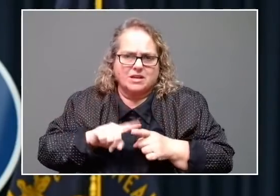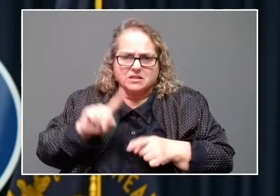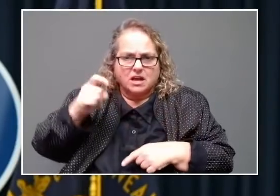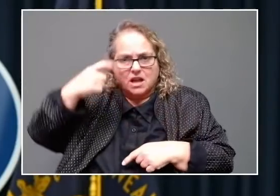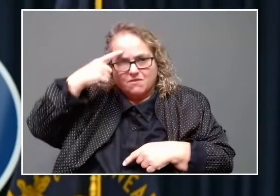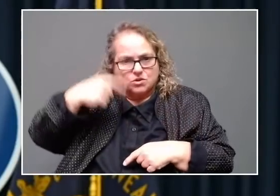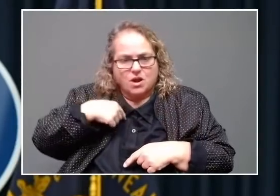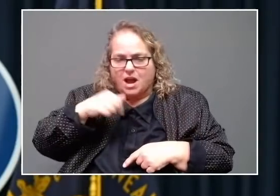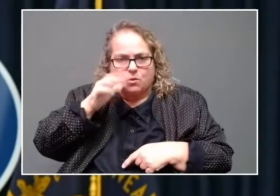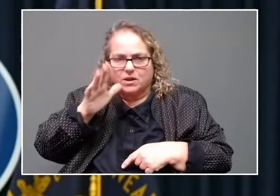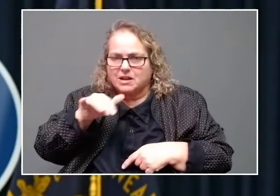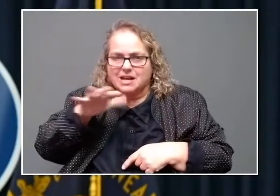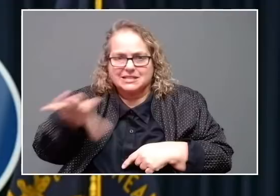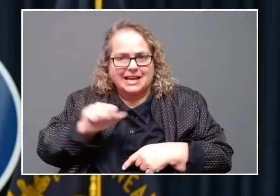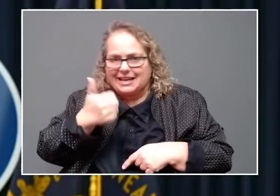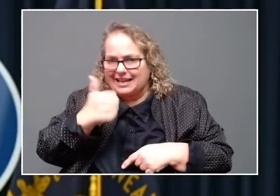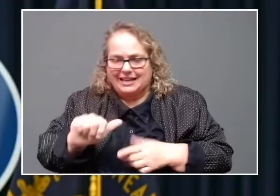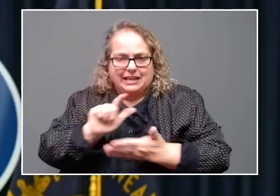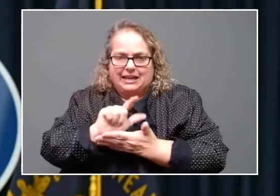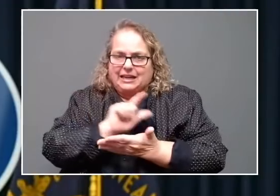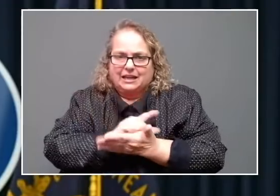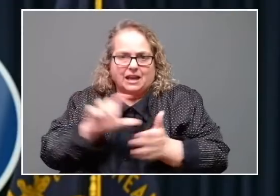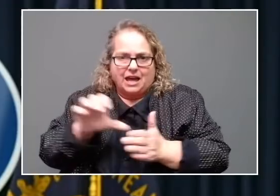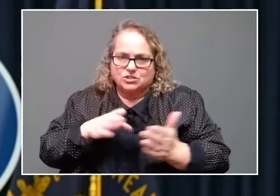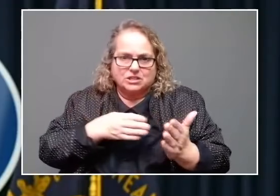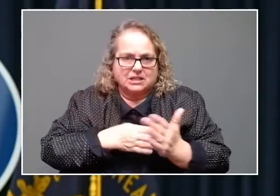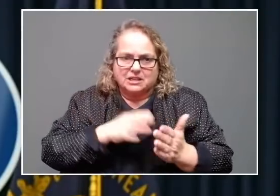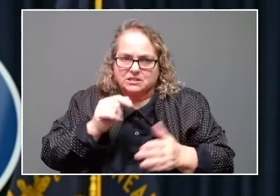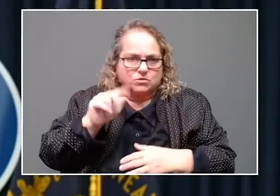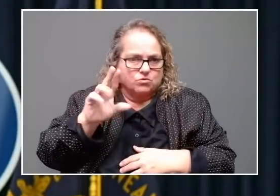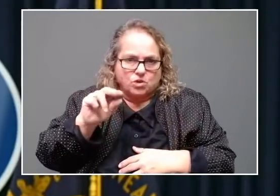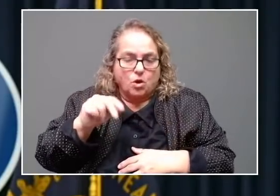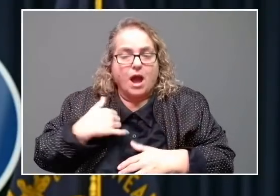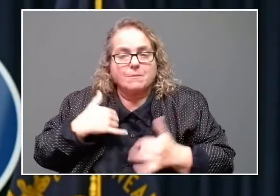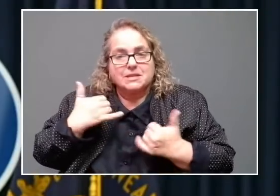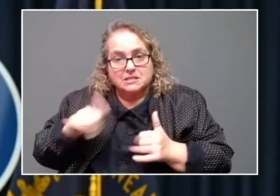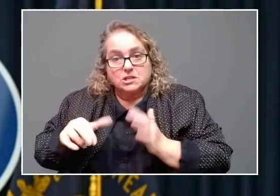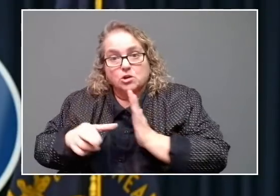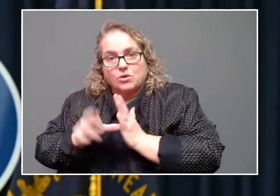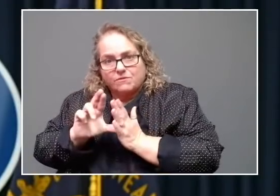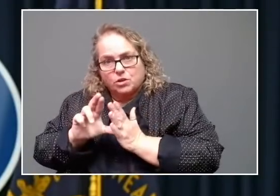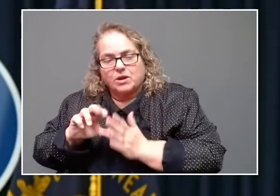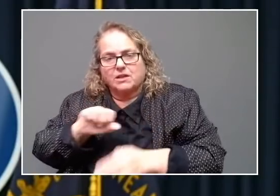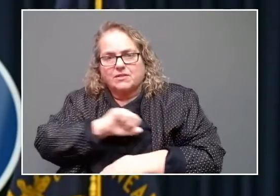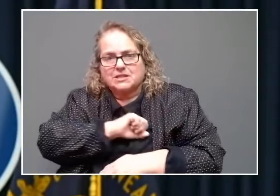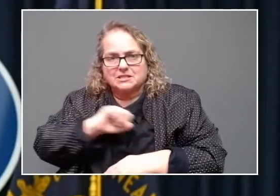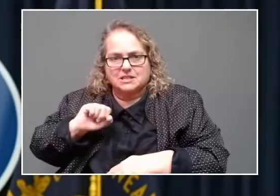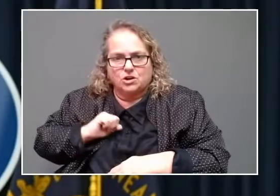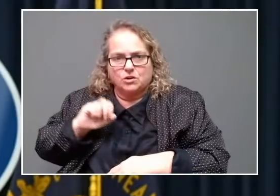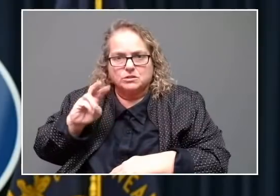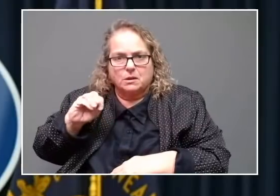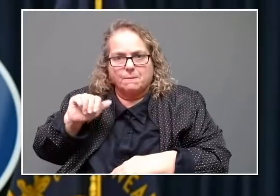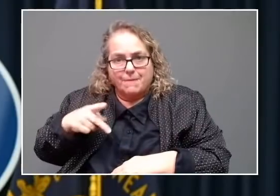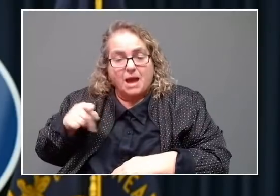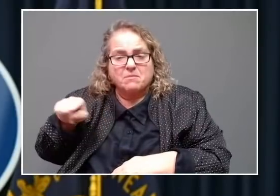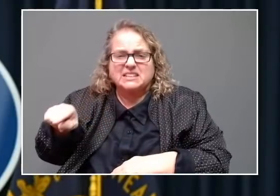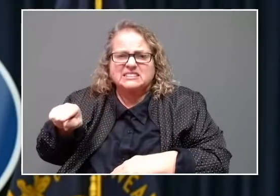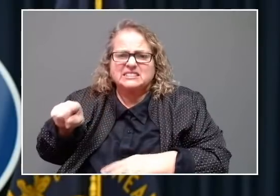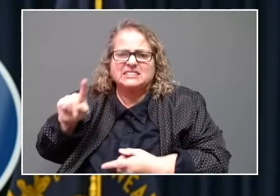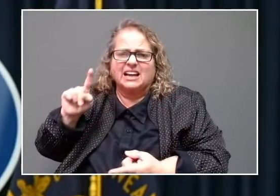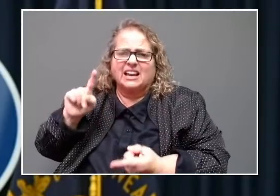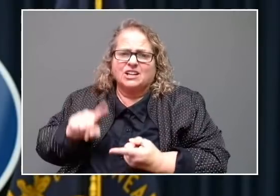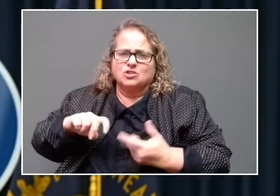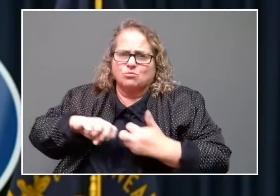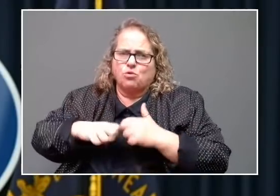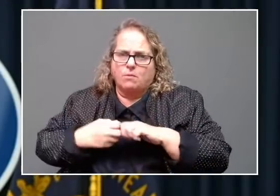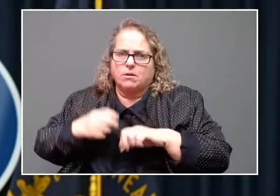I'm still reviewing the Senate map, certainly less egregious than the congressional and the